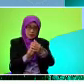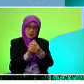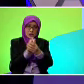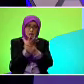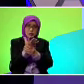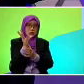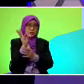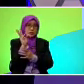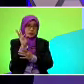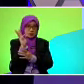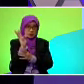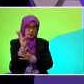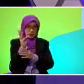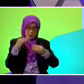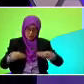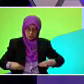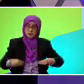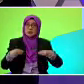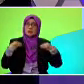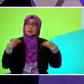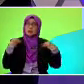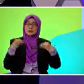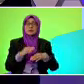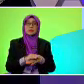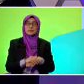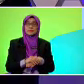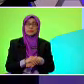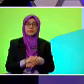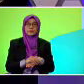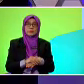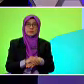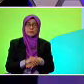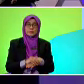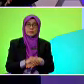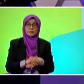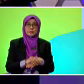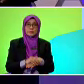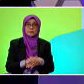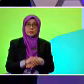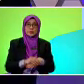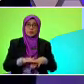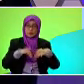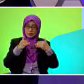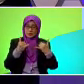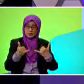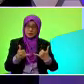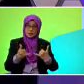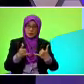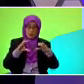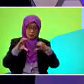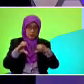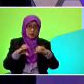going to spell it out for you, and let's see if we can make investigations on it to prove